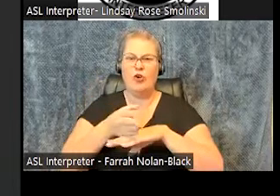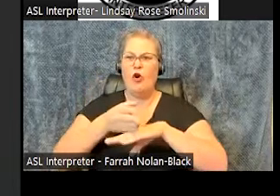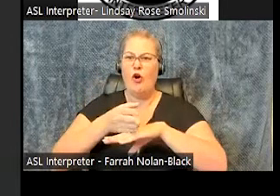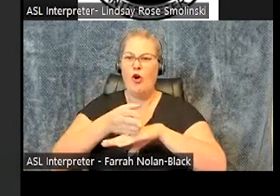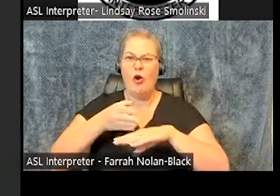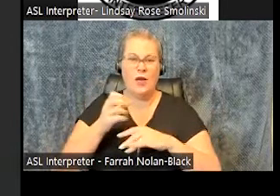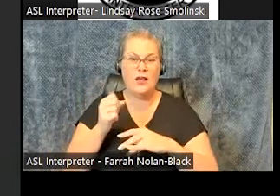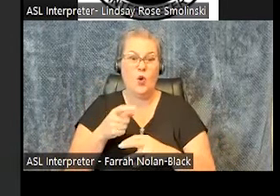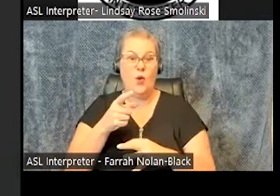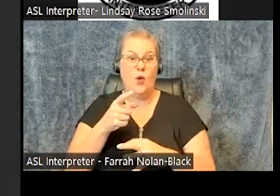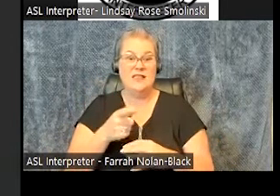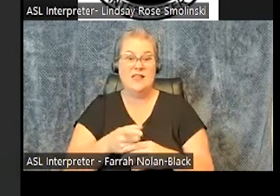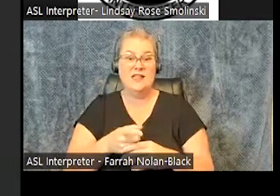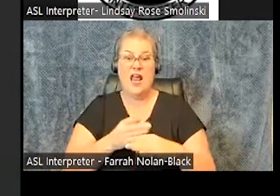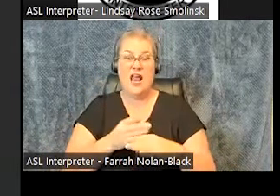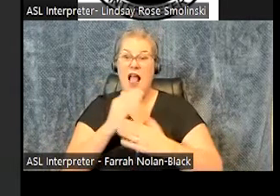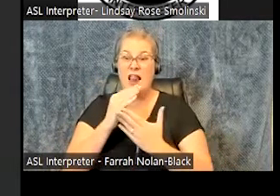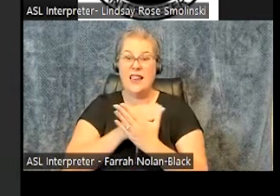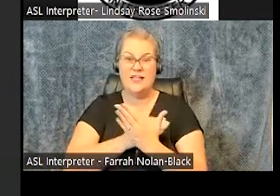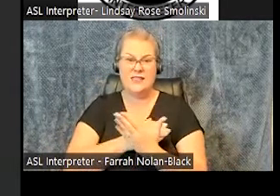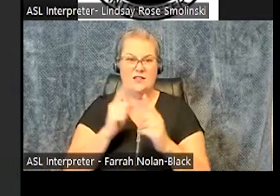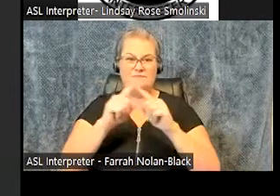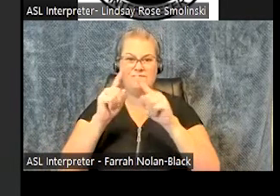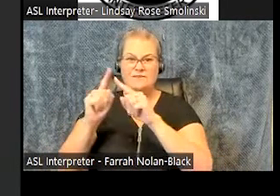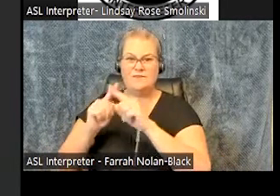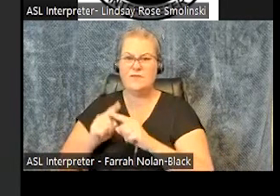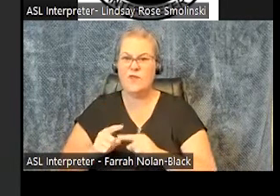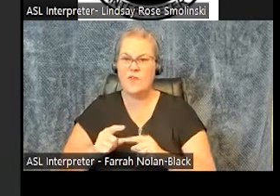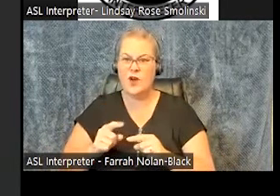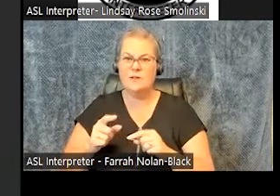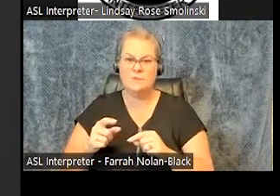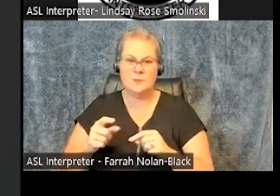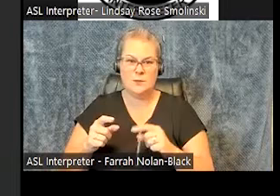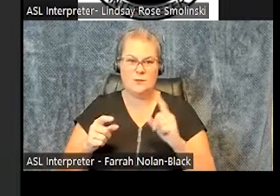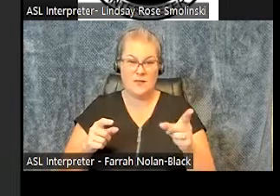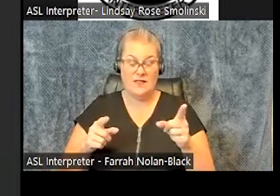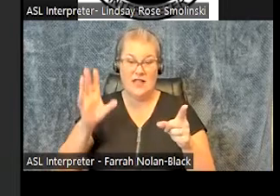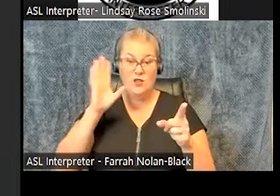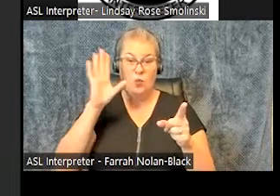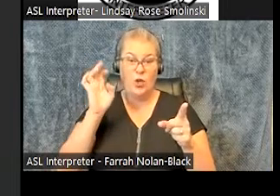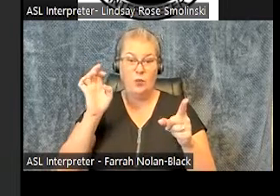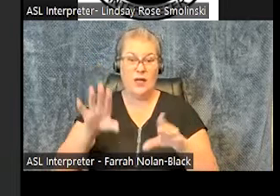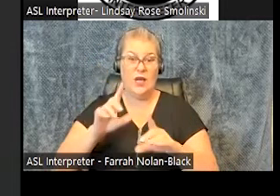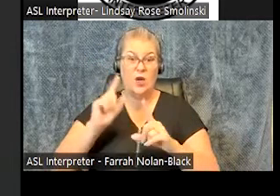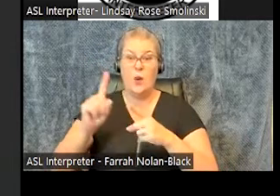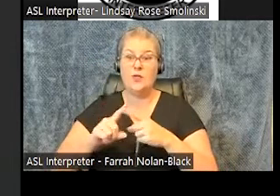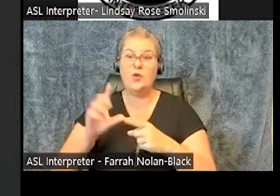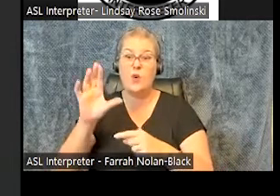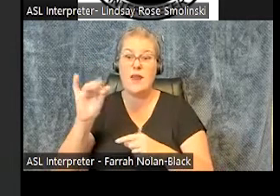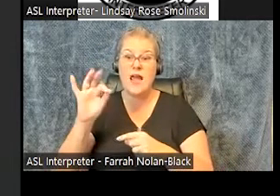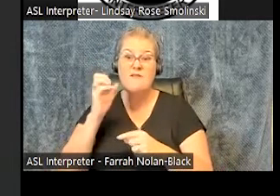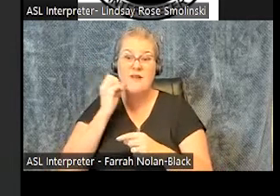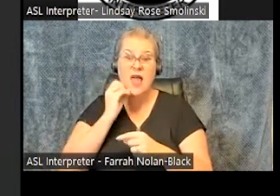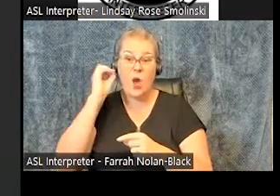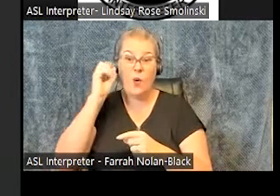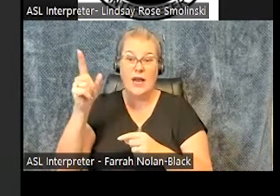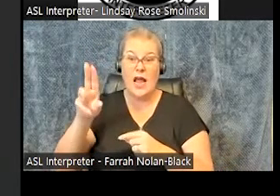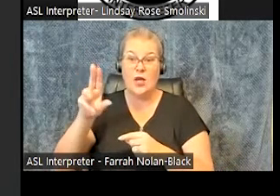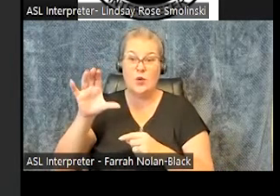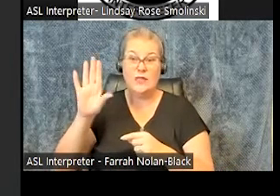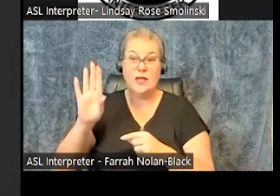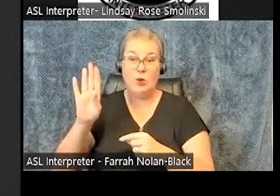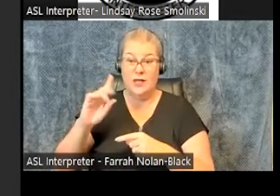cutlass of dimensional lumber. This is actually going to Cafe Aloni, opening up at UC Berkeley. Don't ask me when it's opening,